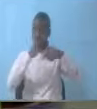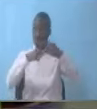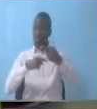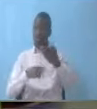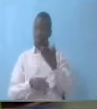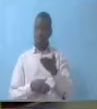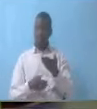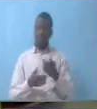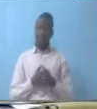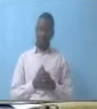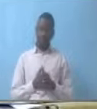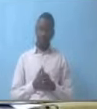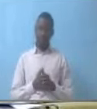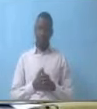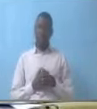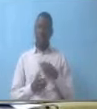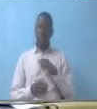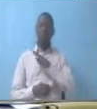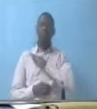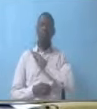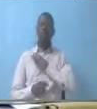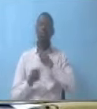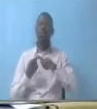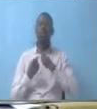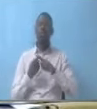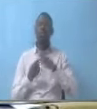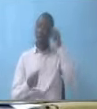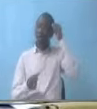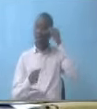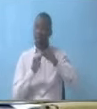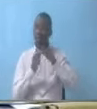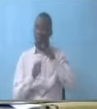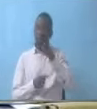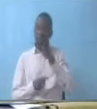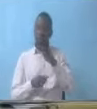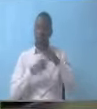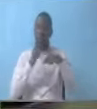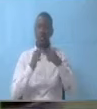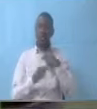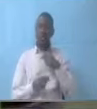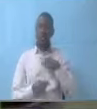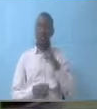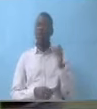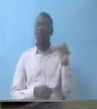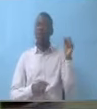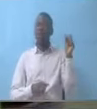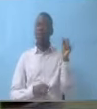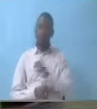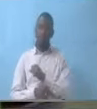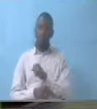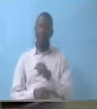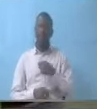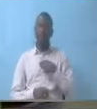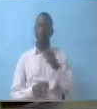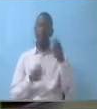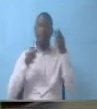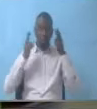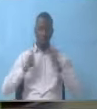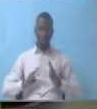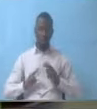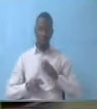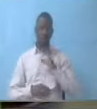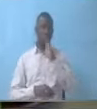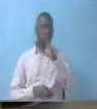wat bobu. I would also remind you that it is a violation of the laws of this country